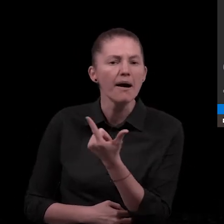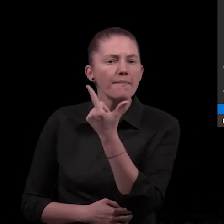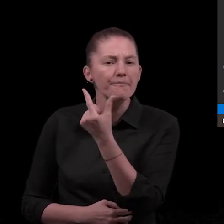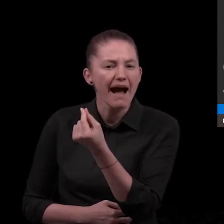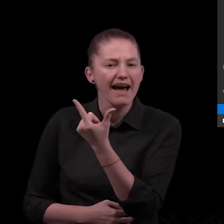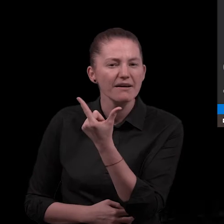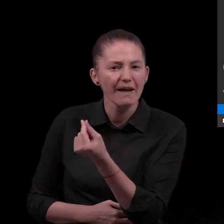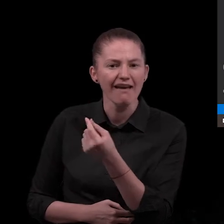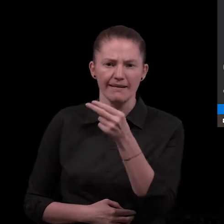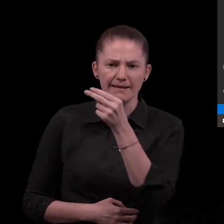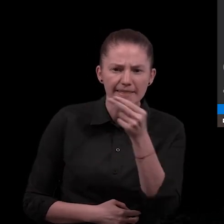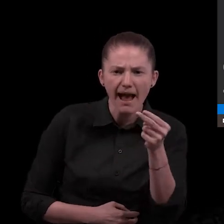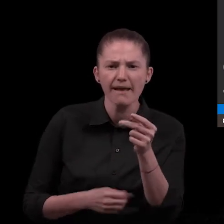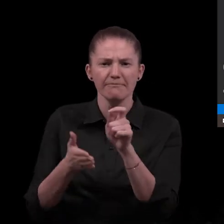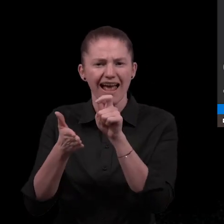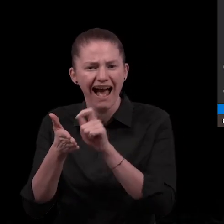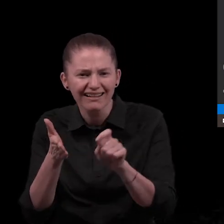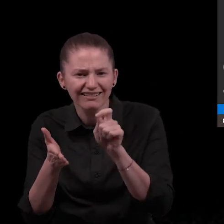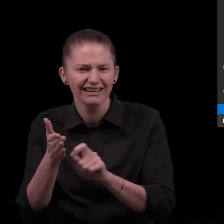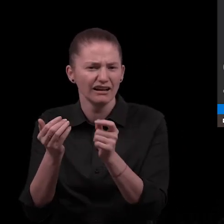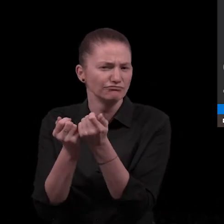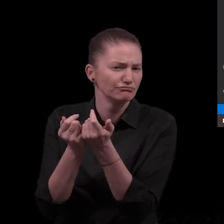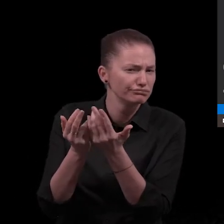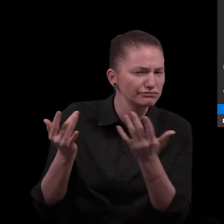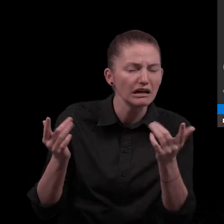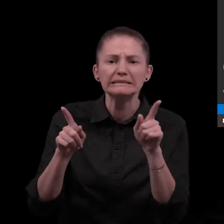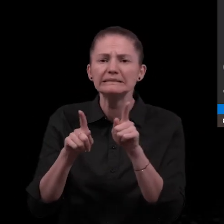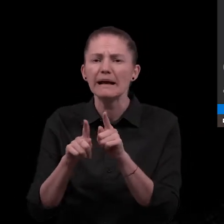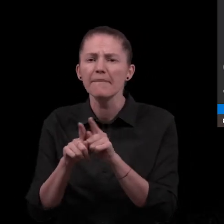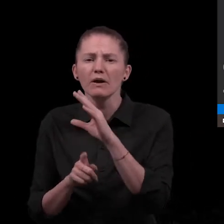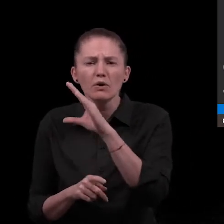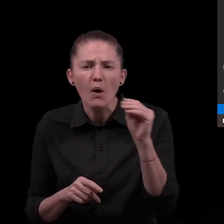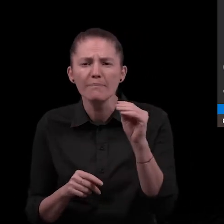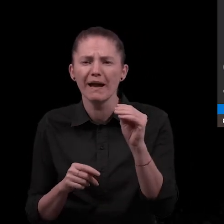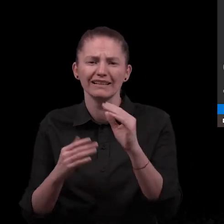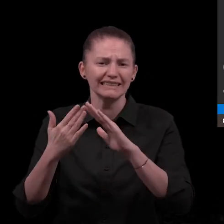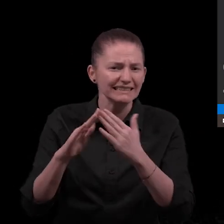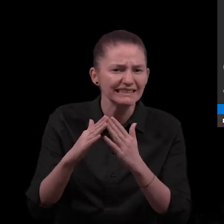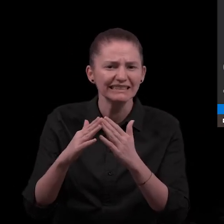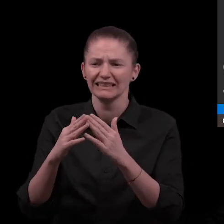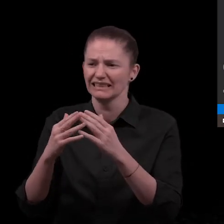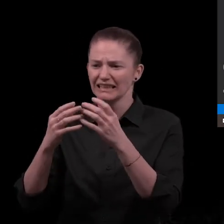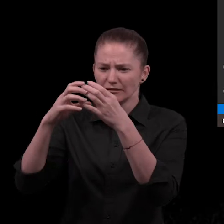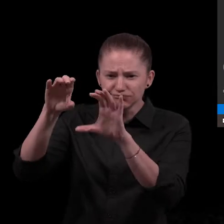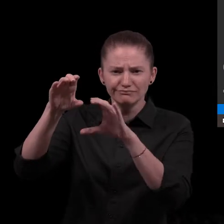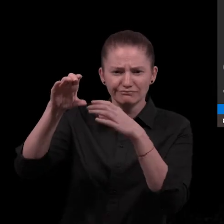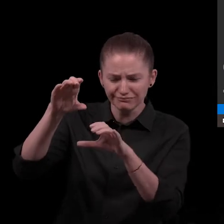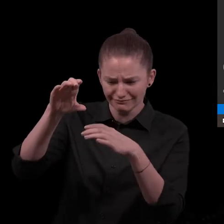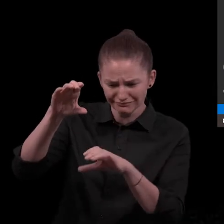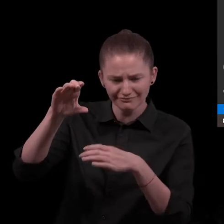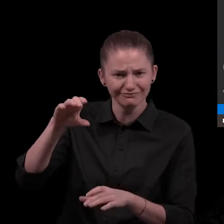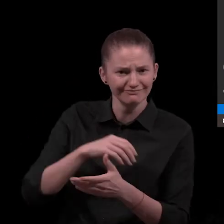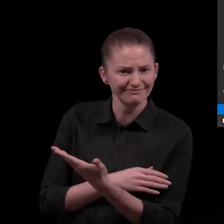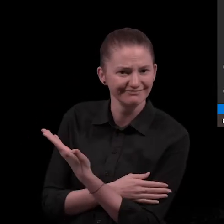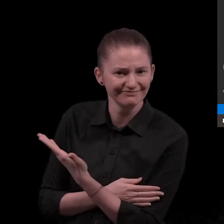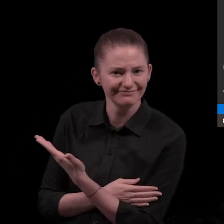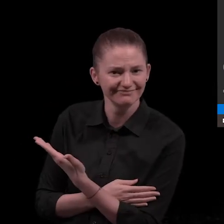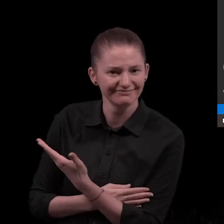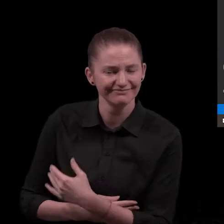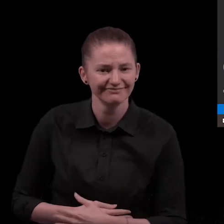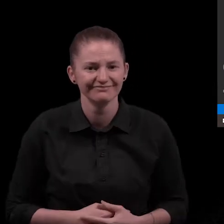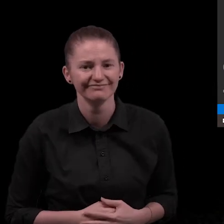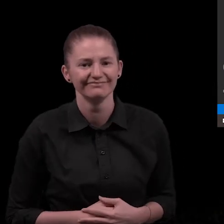and address, etc. And as we continue down, we can see postcode, company, city, and so this has